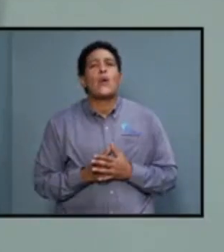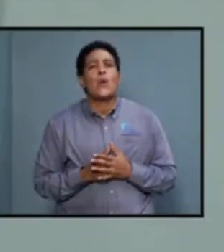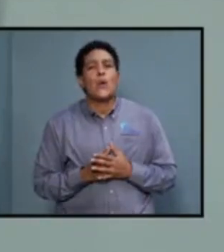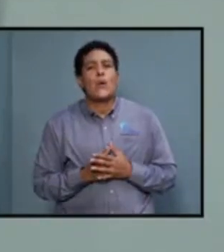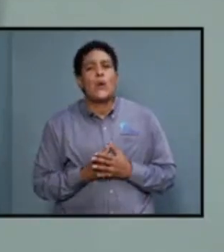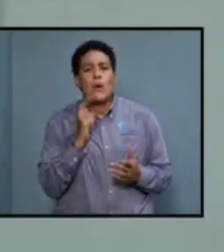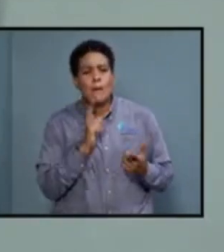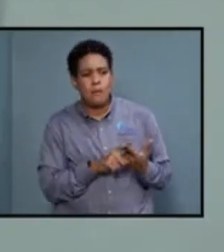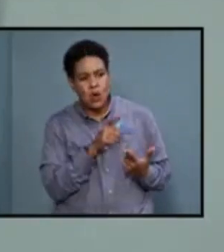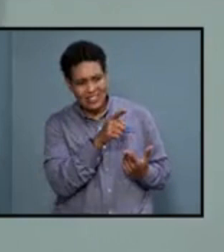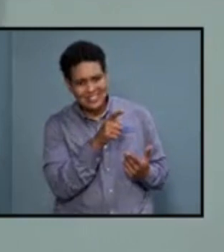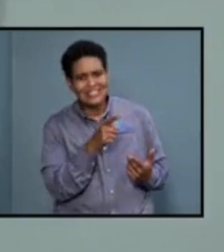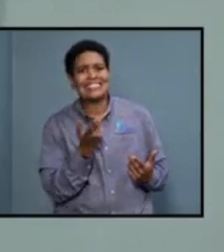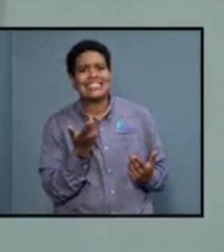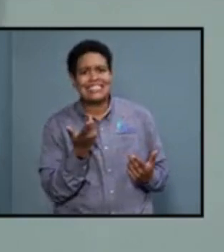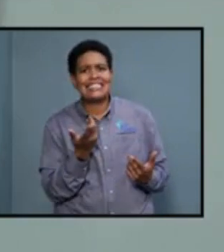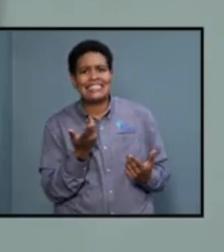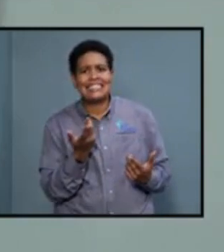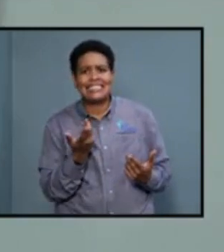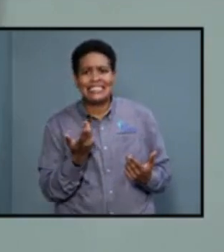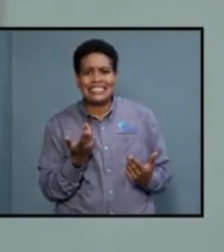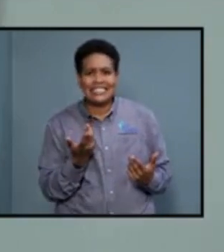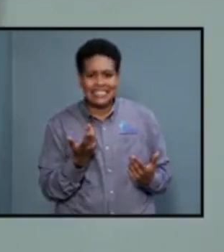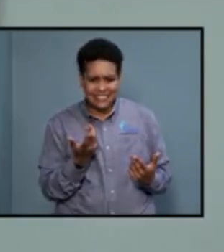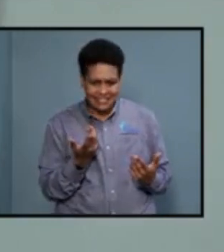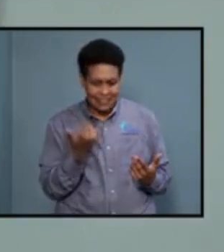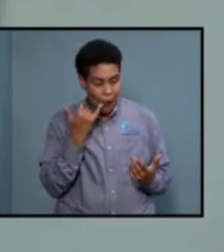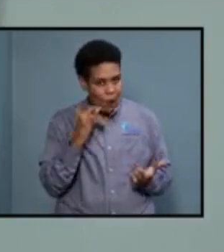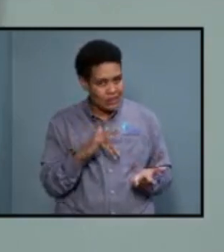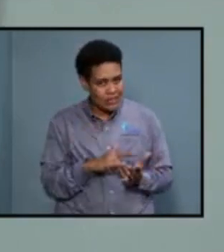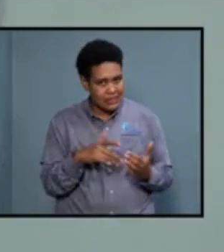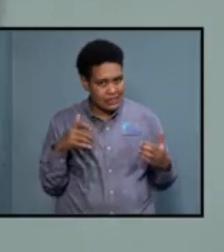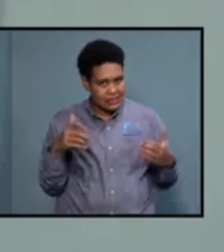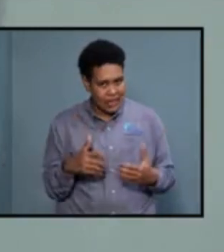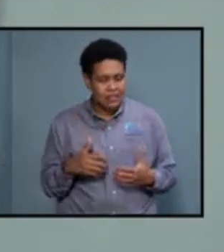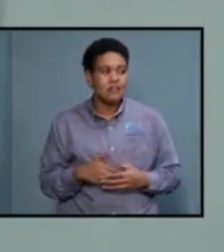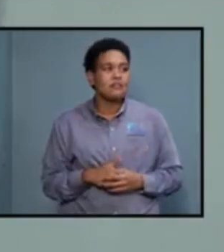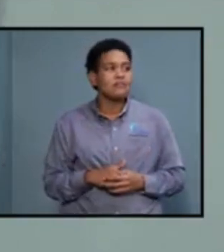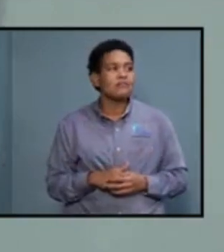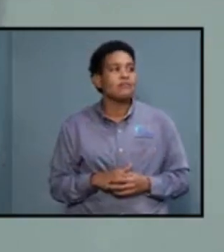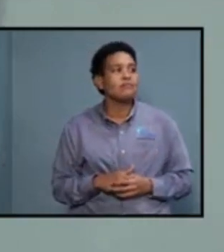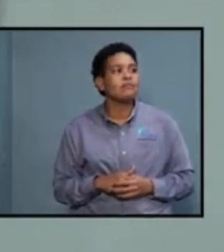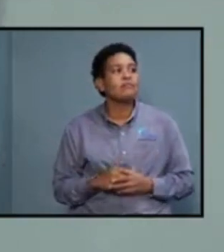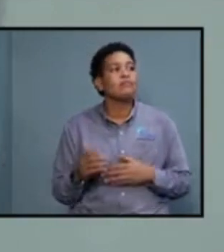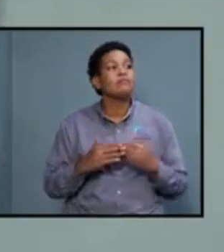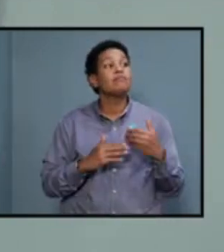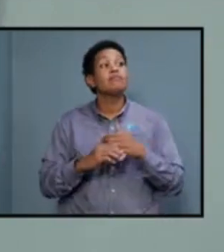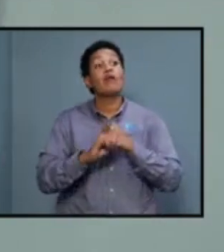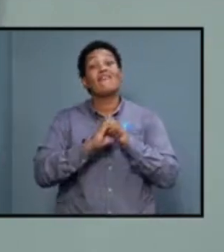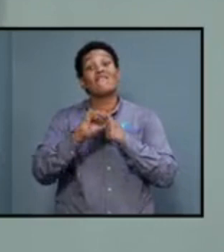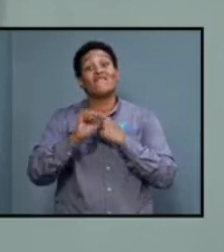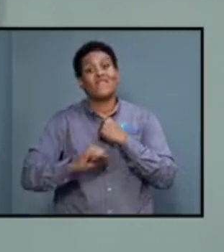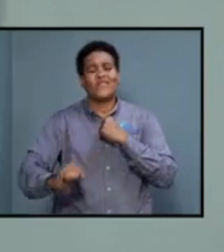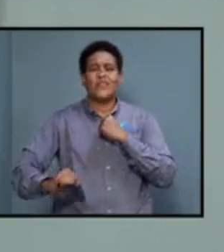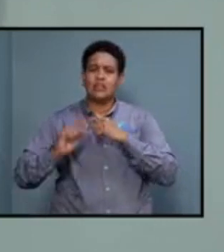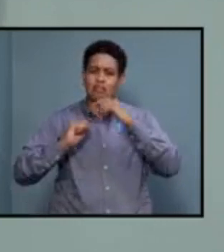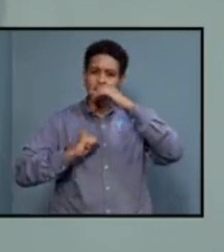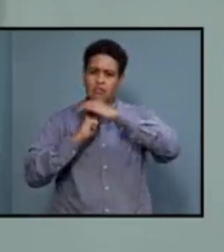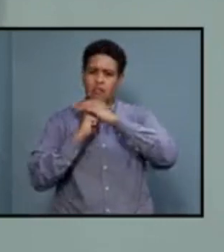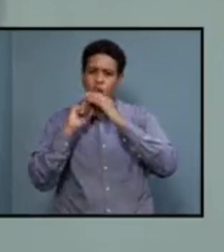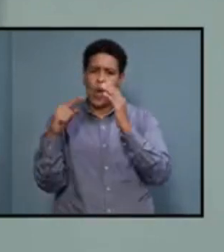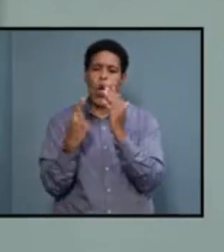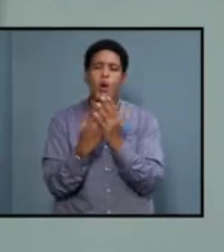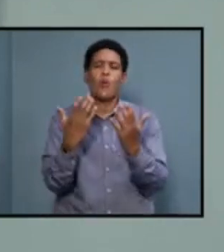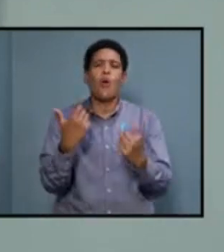bpo sector now despite the extended curfew hours we want the vaccination